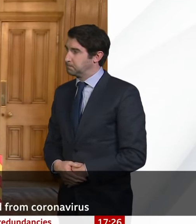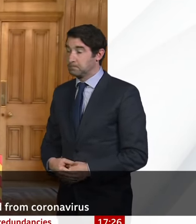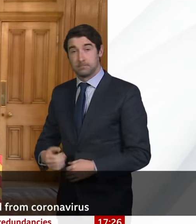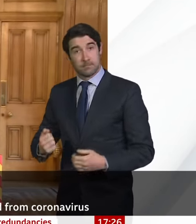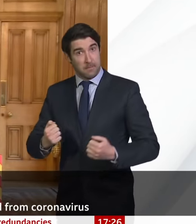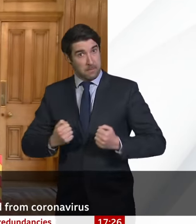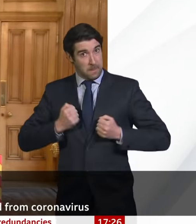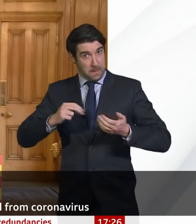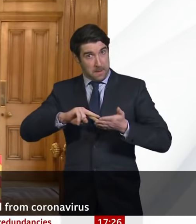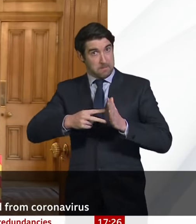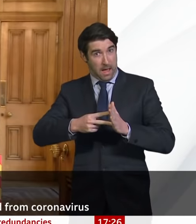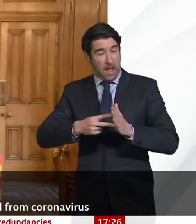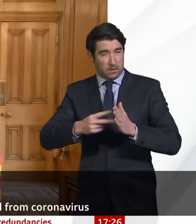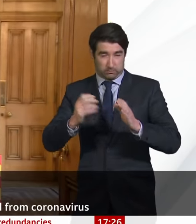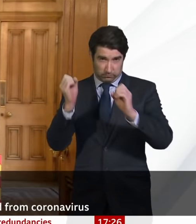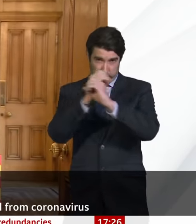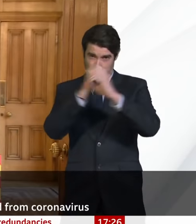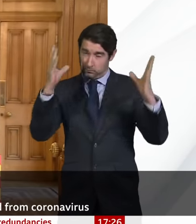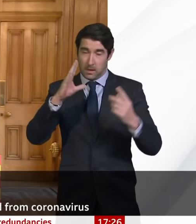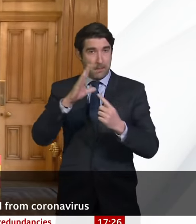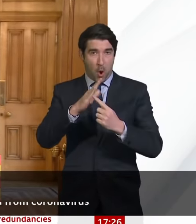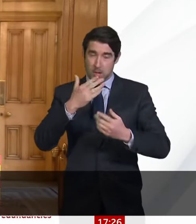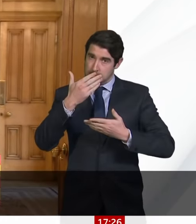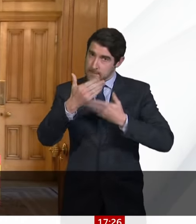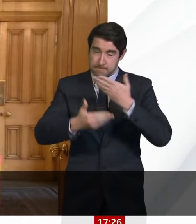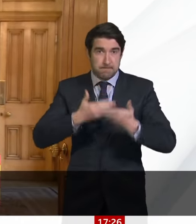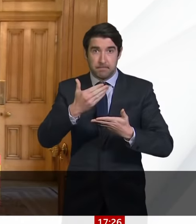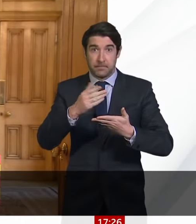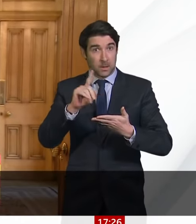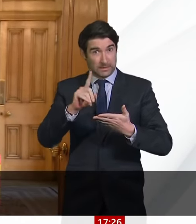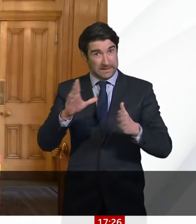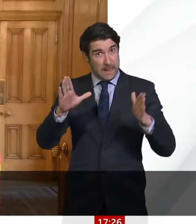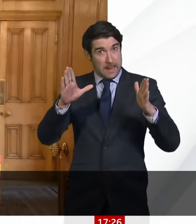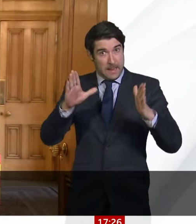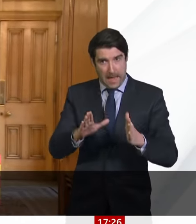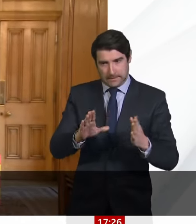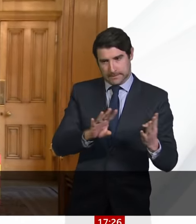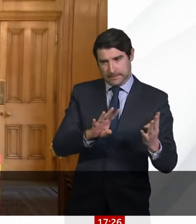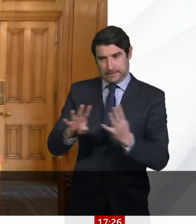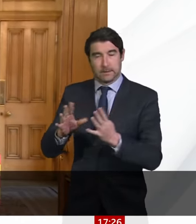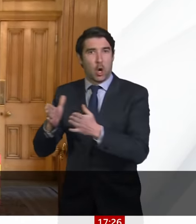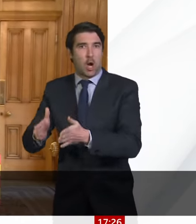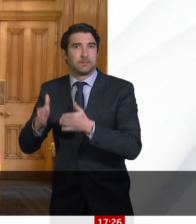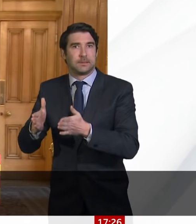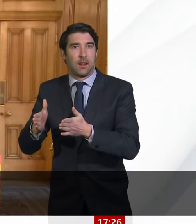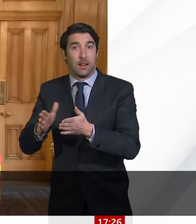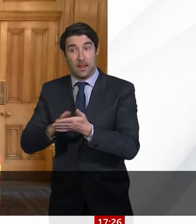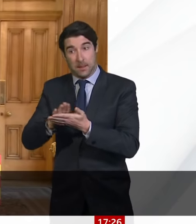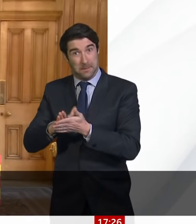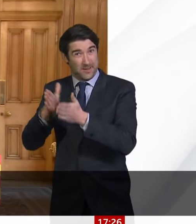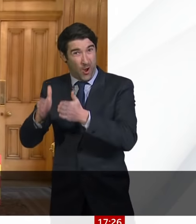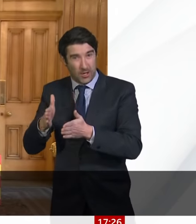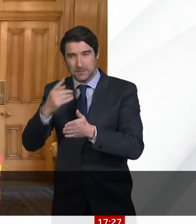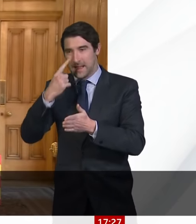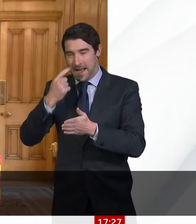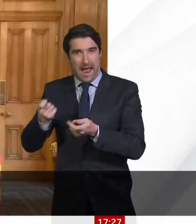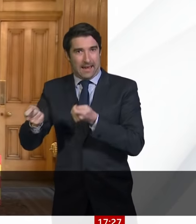so fewer people need hospital treatment at any one time, protecting the NHS's ability to